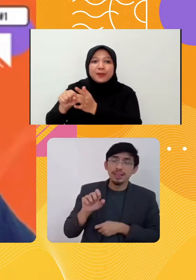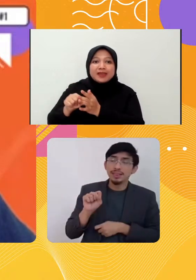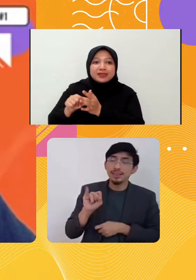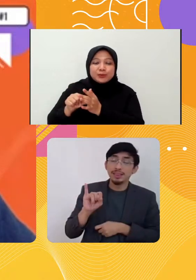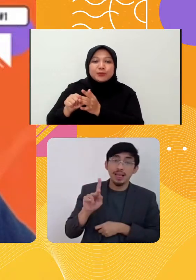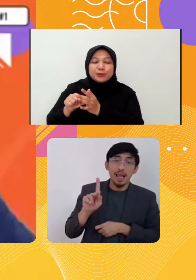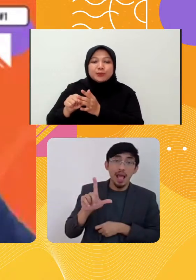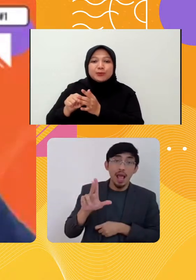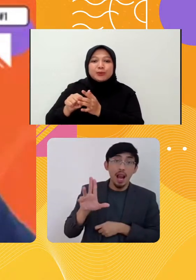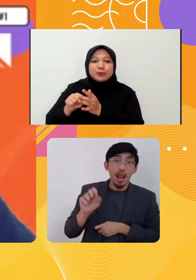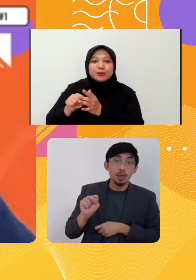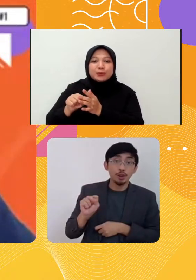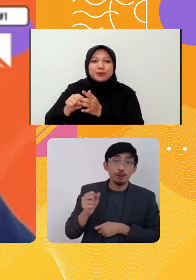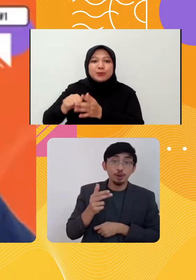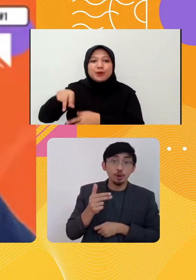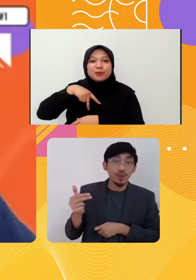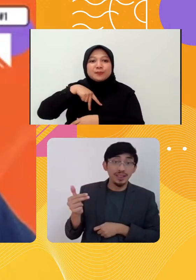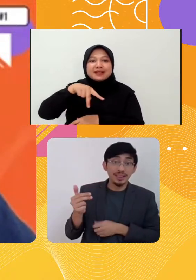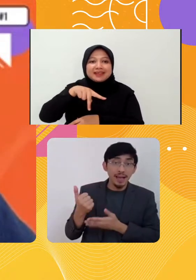the participant to the room.